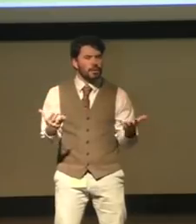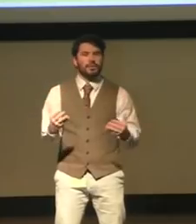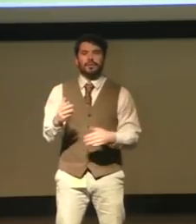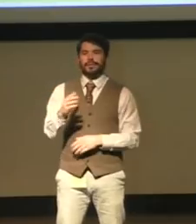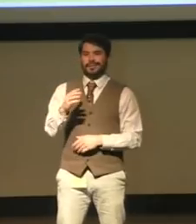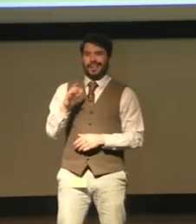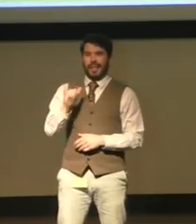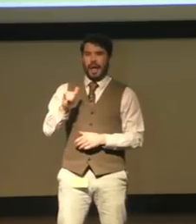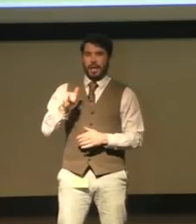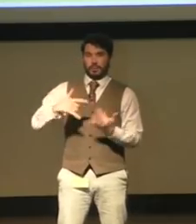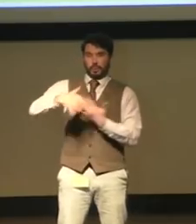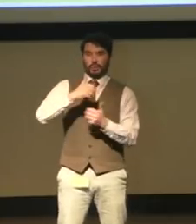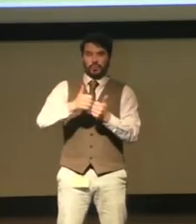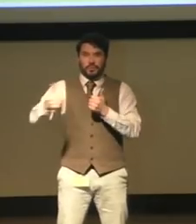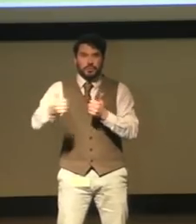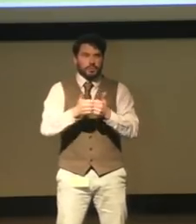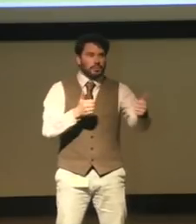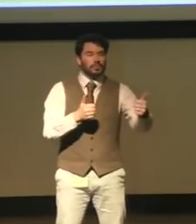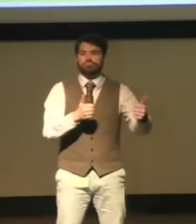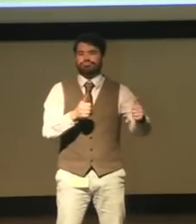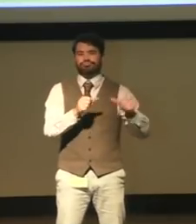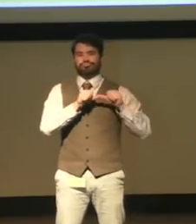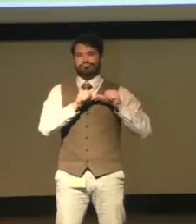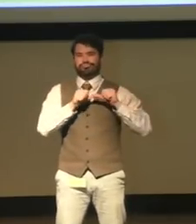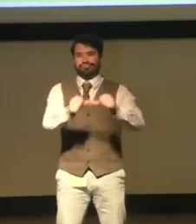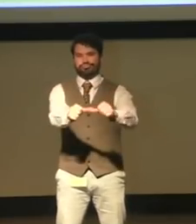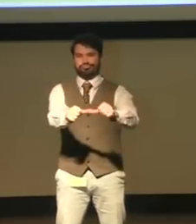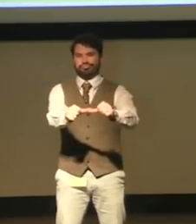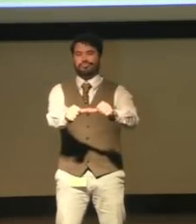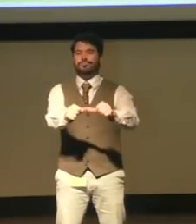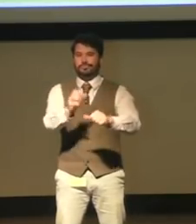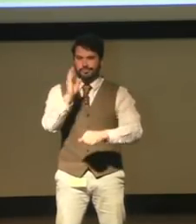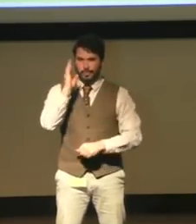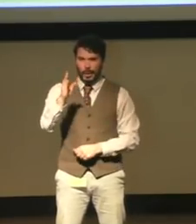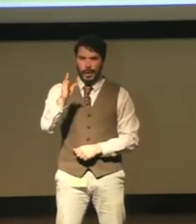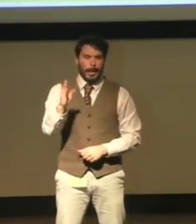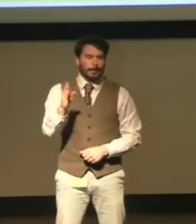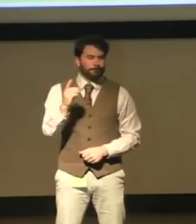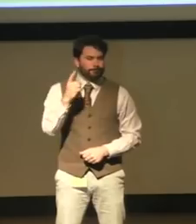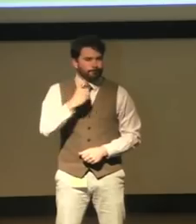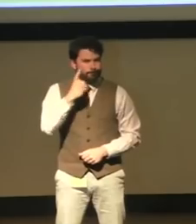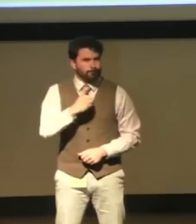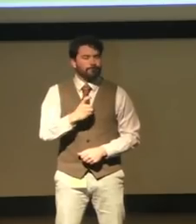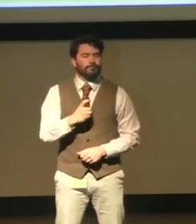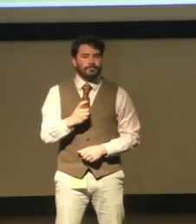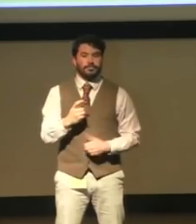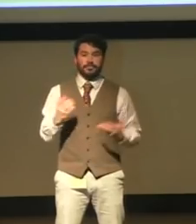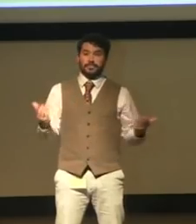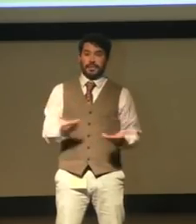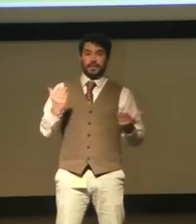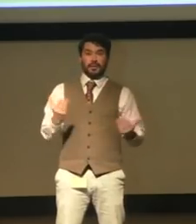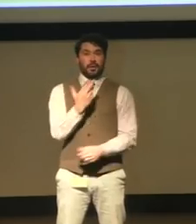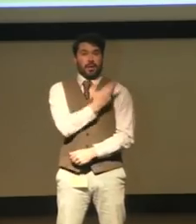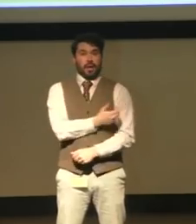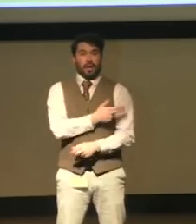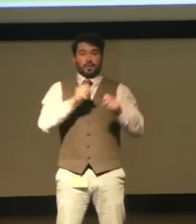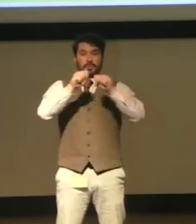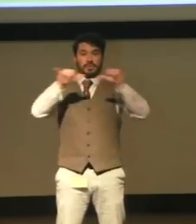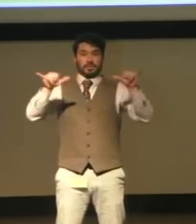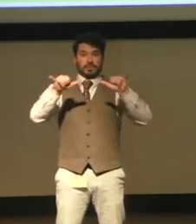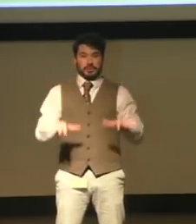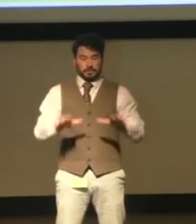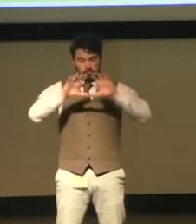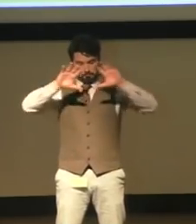with us for a long time, I think. I think other changes that we've made to the healthcare system in order to be able to safely provide